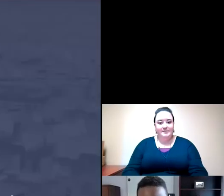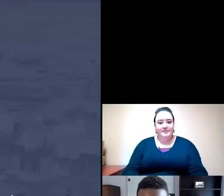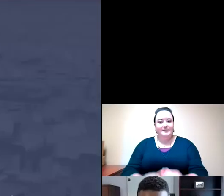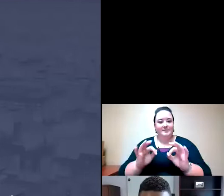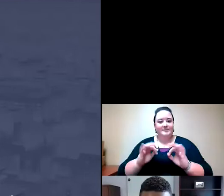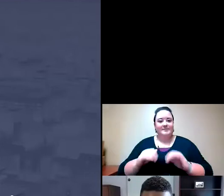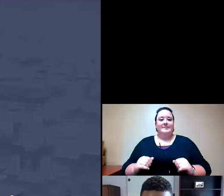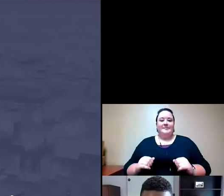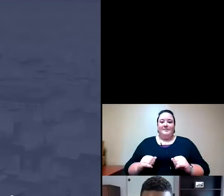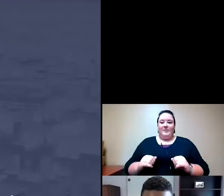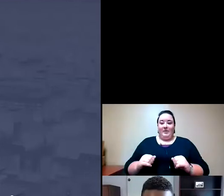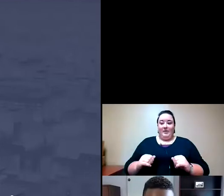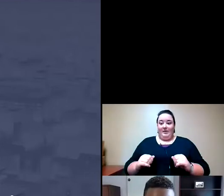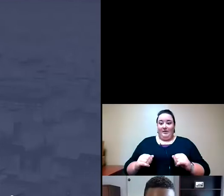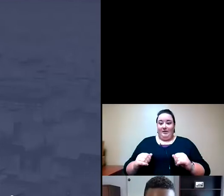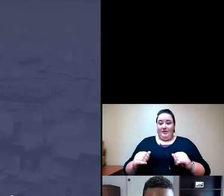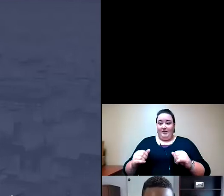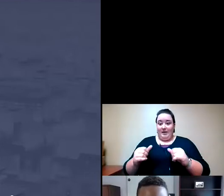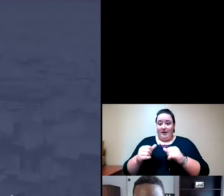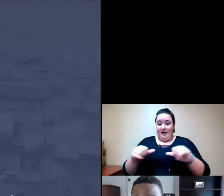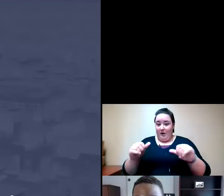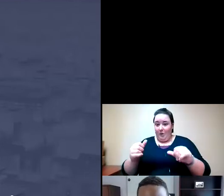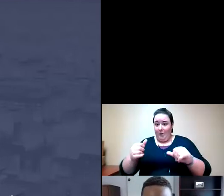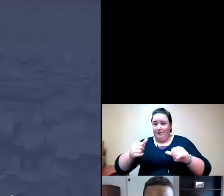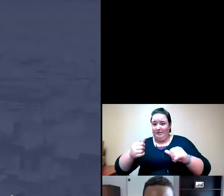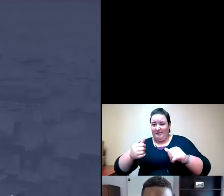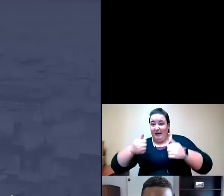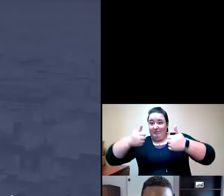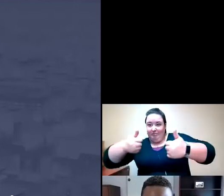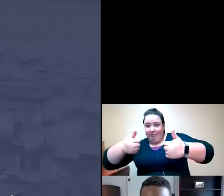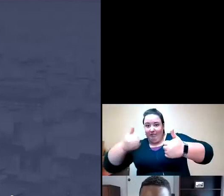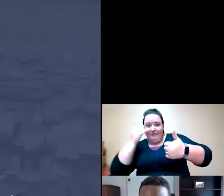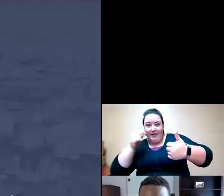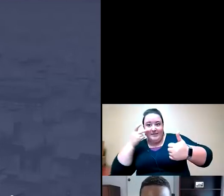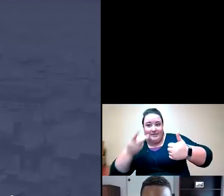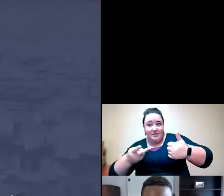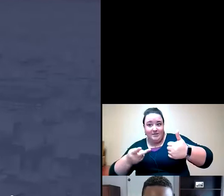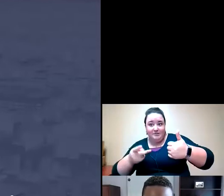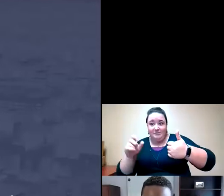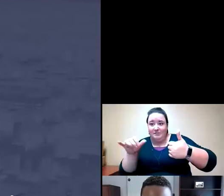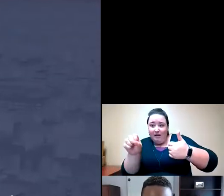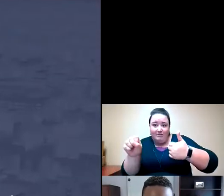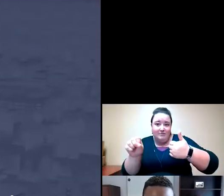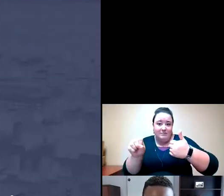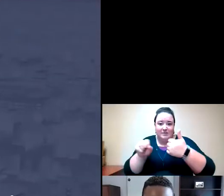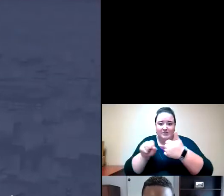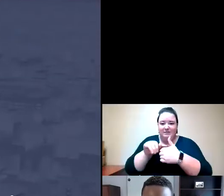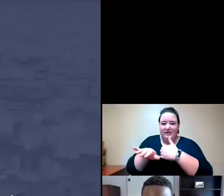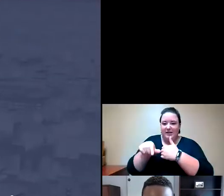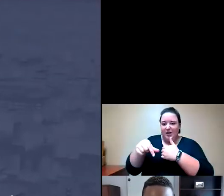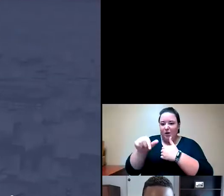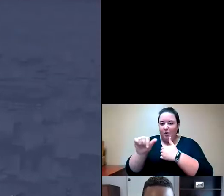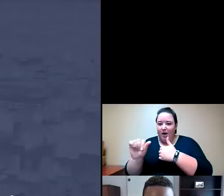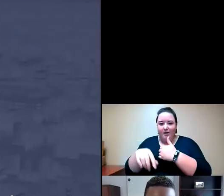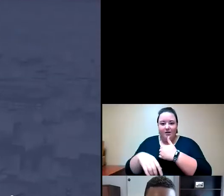Okay. Does someone want to put in the Q&A a thumbs up if you're seeing my slides? Someone can say yes in the Q&A if the slides